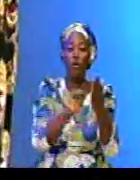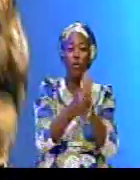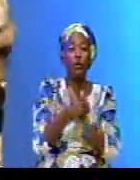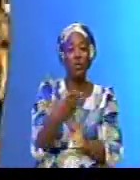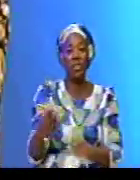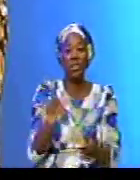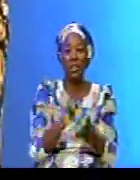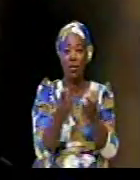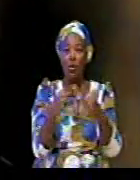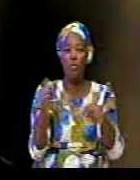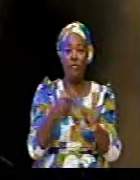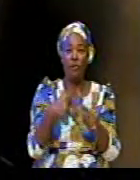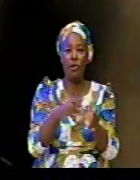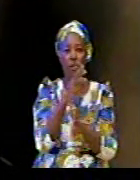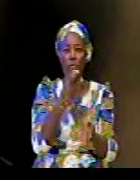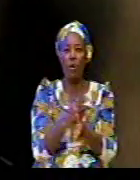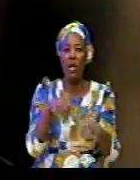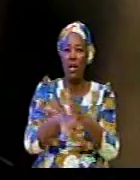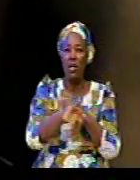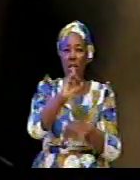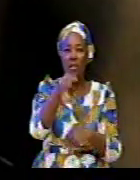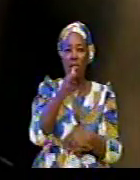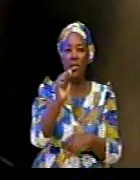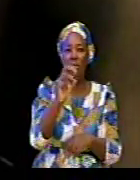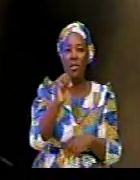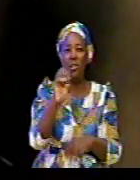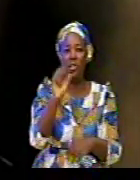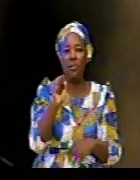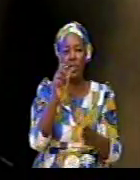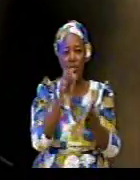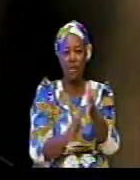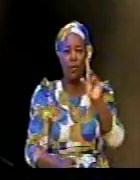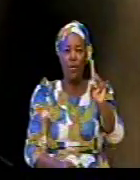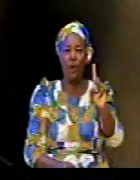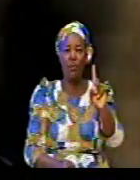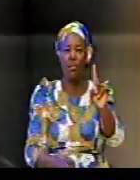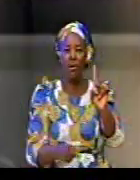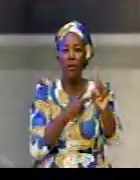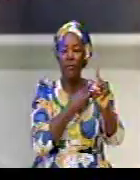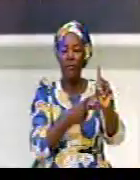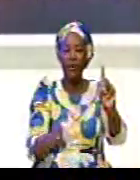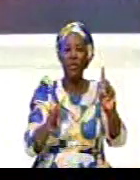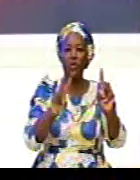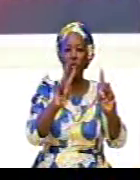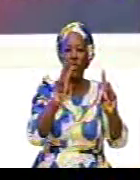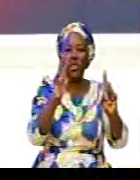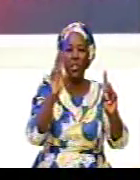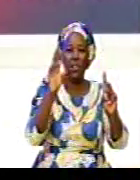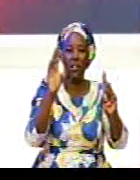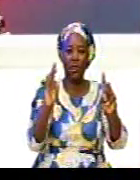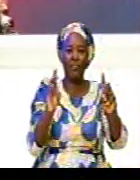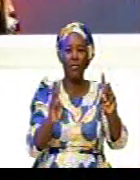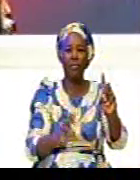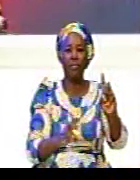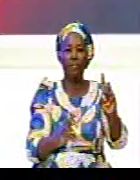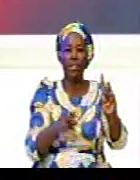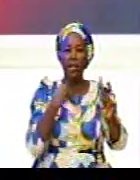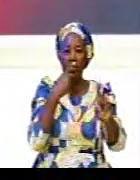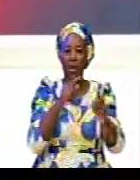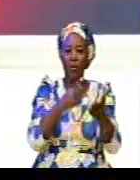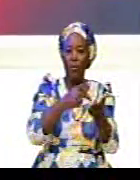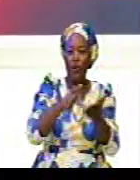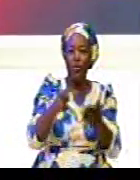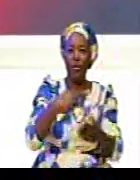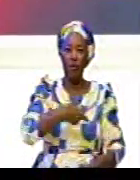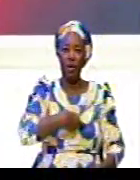your life. You have to remain free from all those things coming from the world. In James chapter 1,